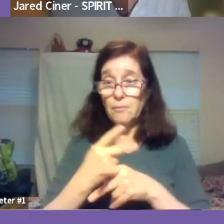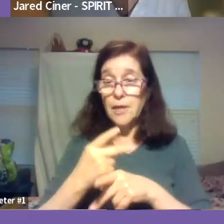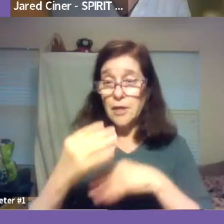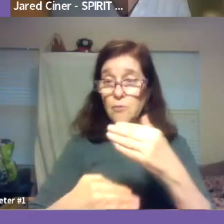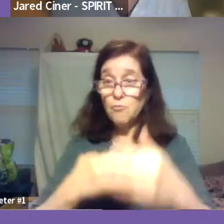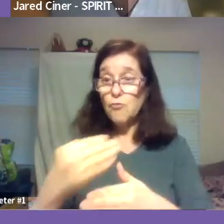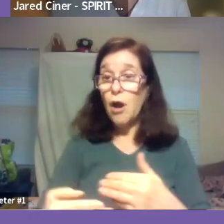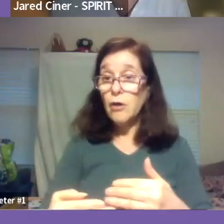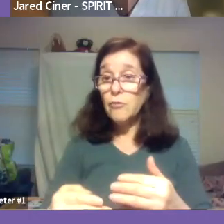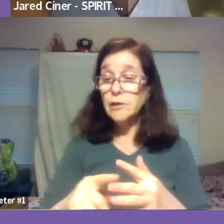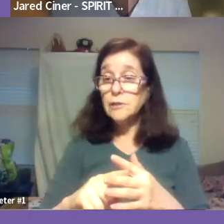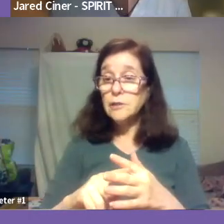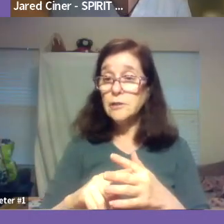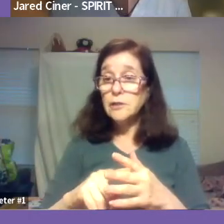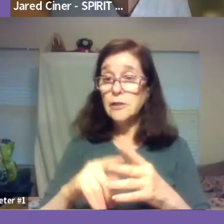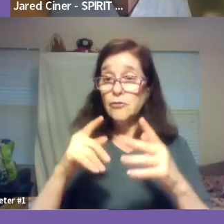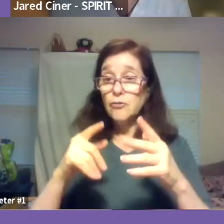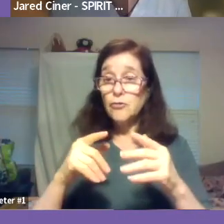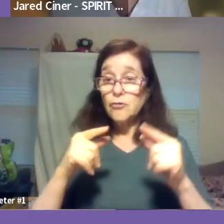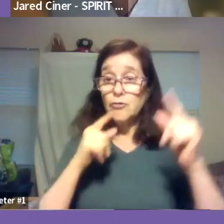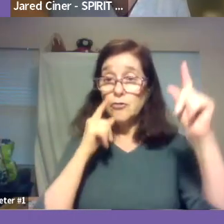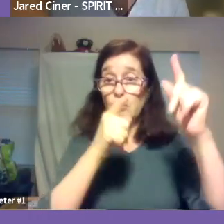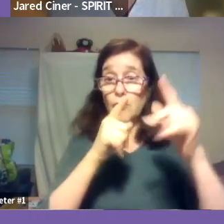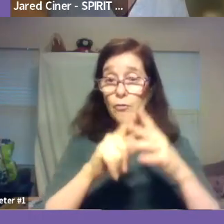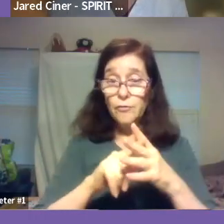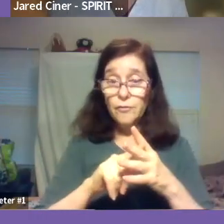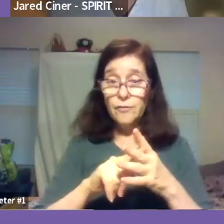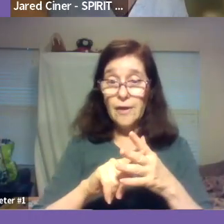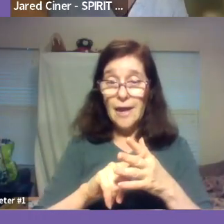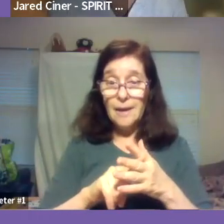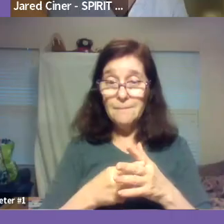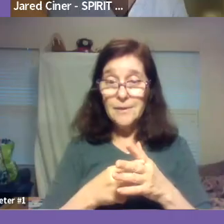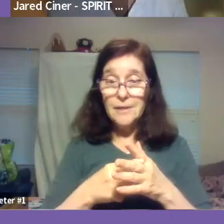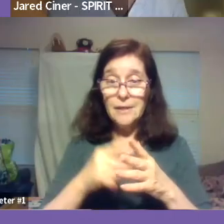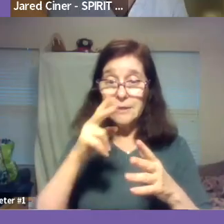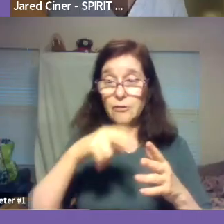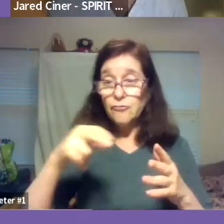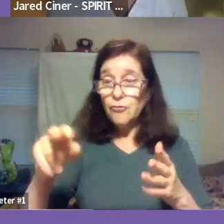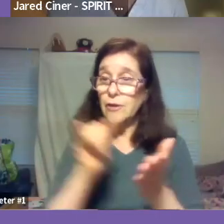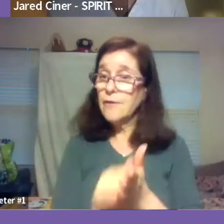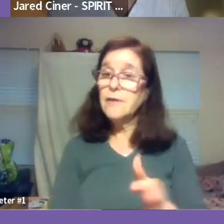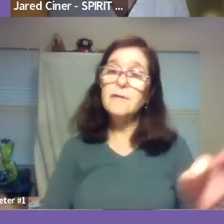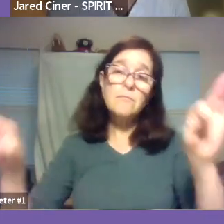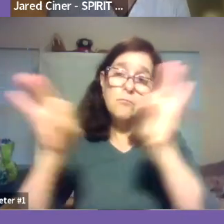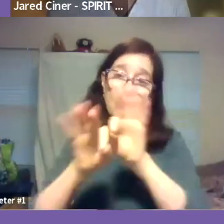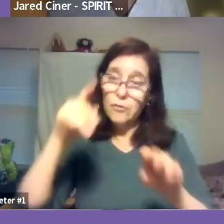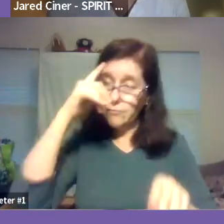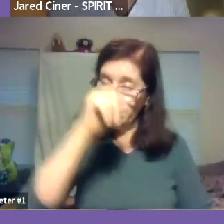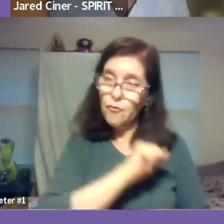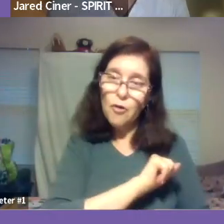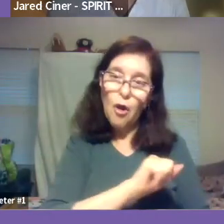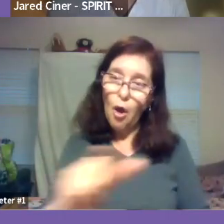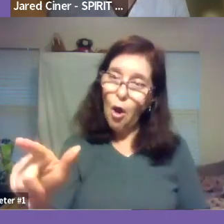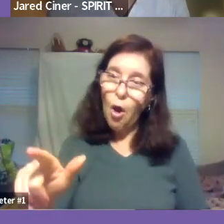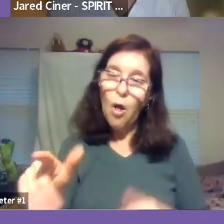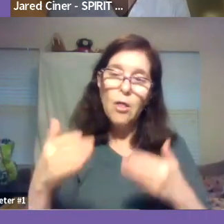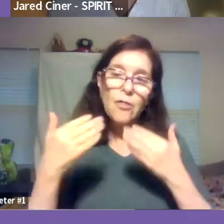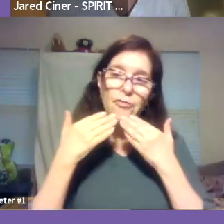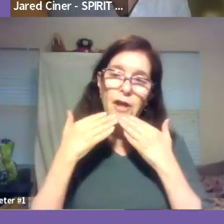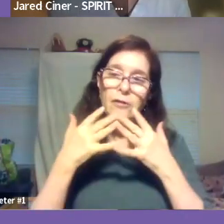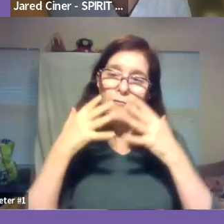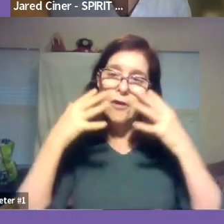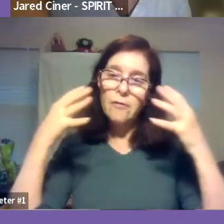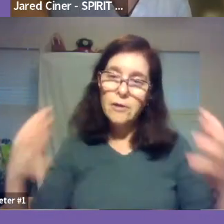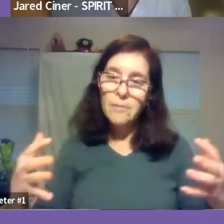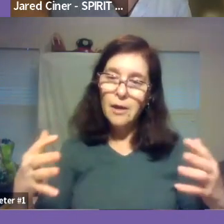goals and starting to begin that fitness journey that's so important for all of us. So thank you so much. Here's